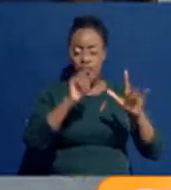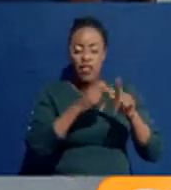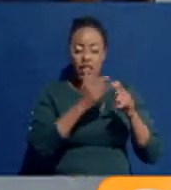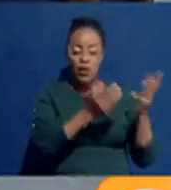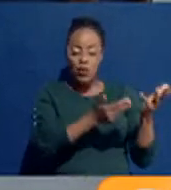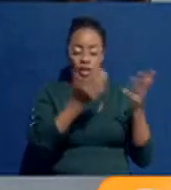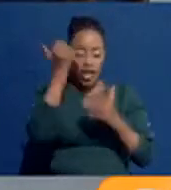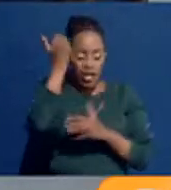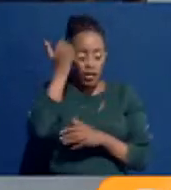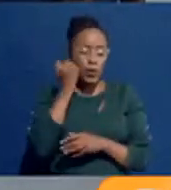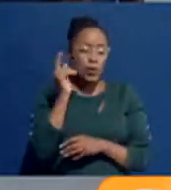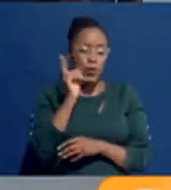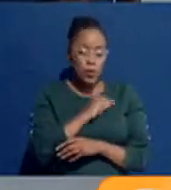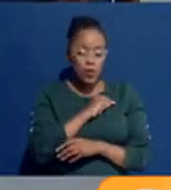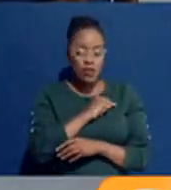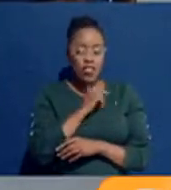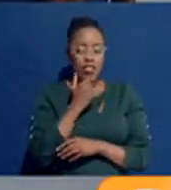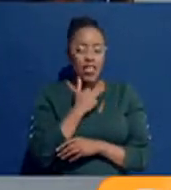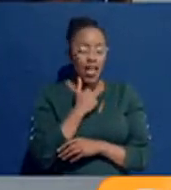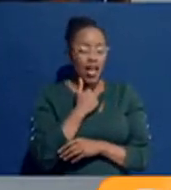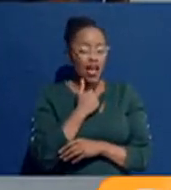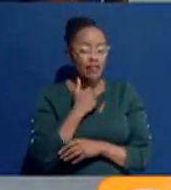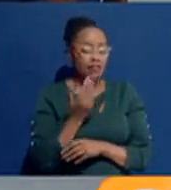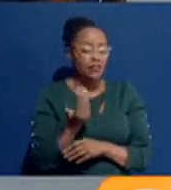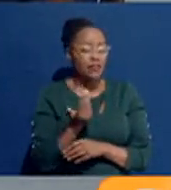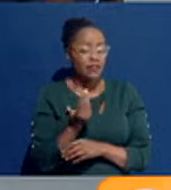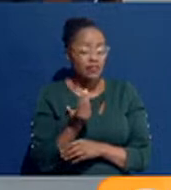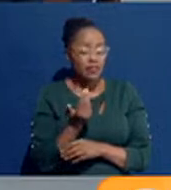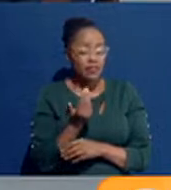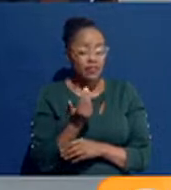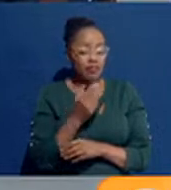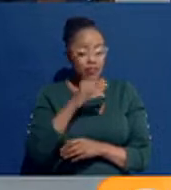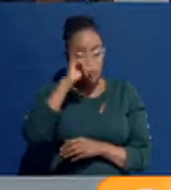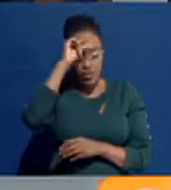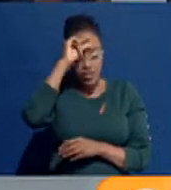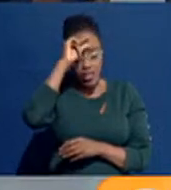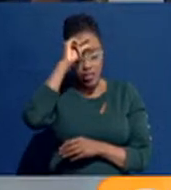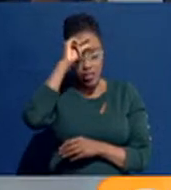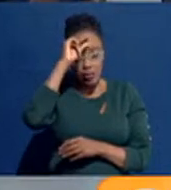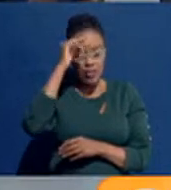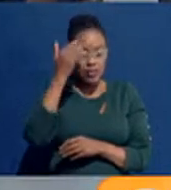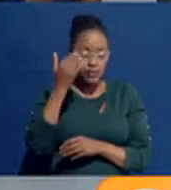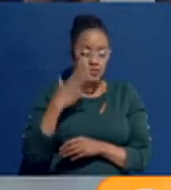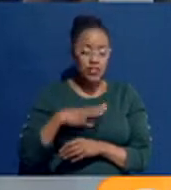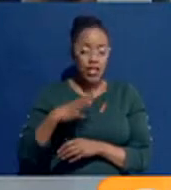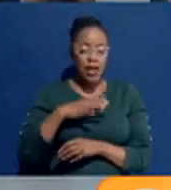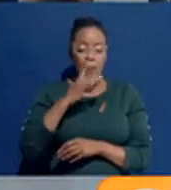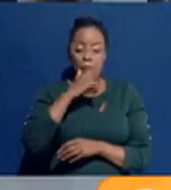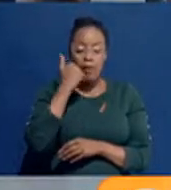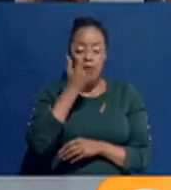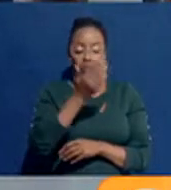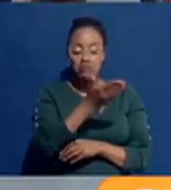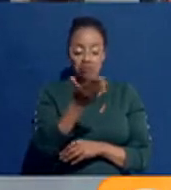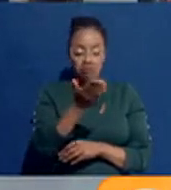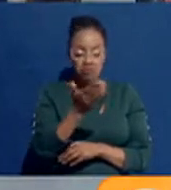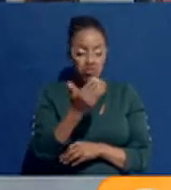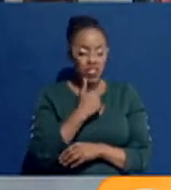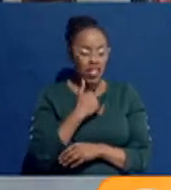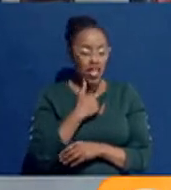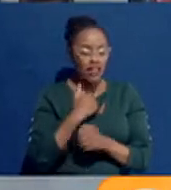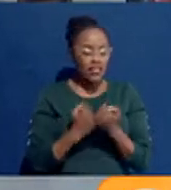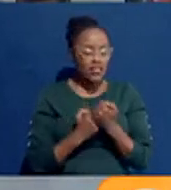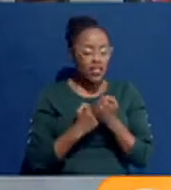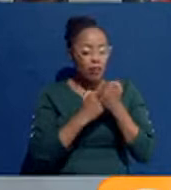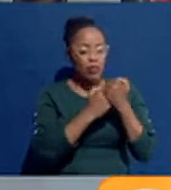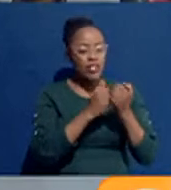court. They had bought from government people who had, they facilitated